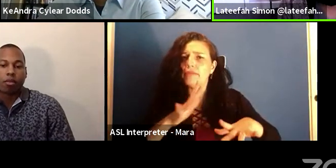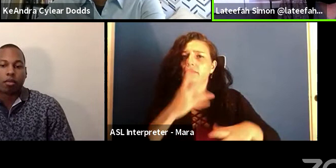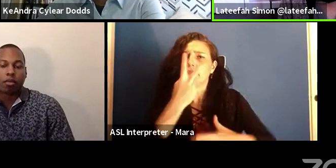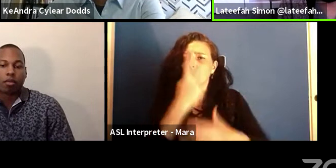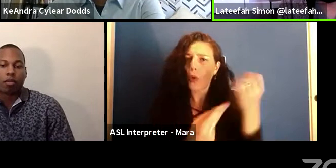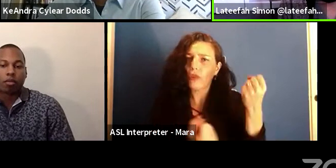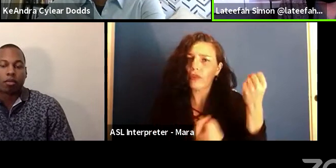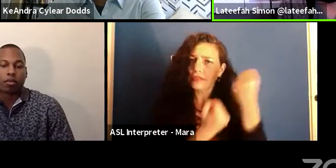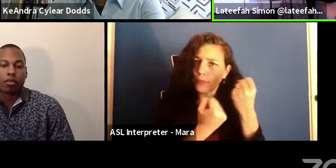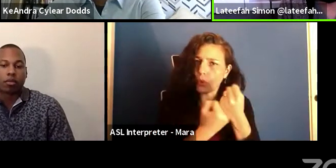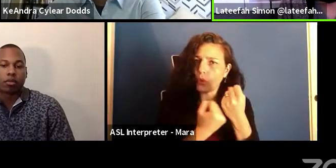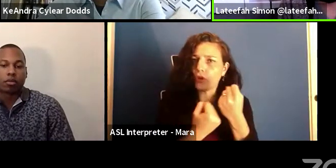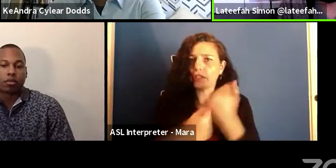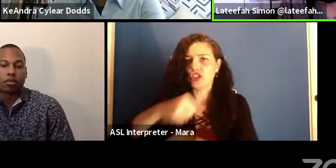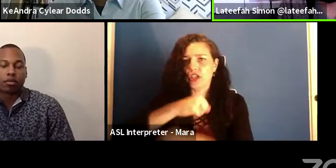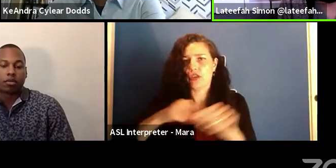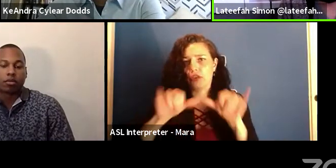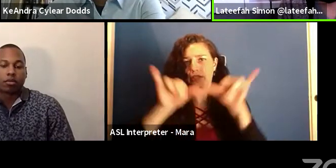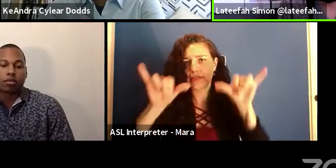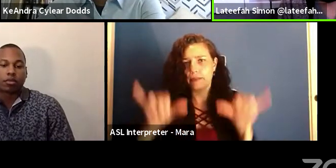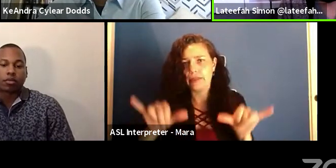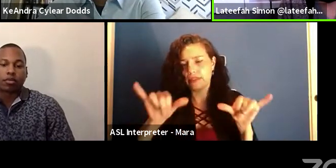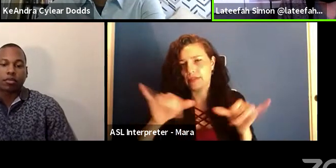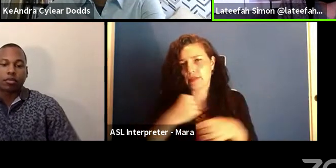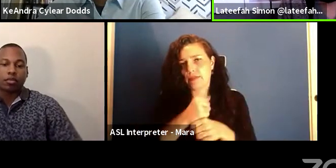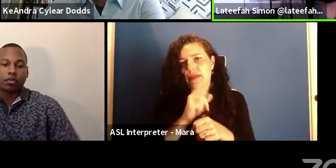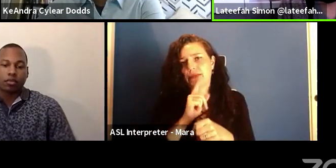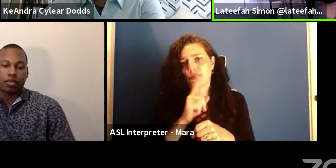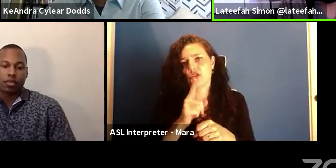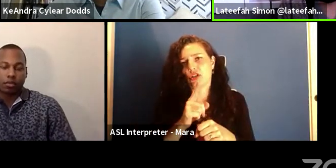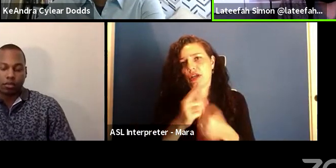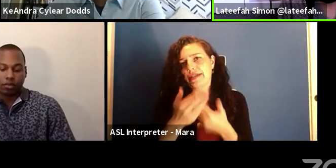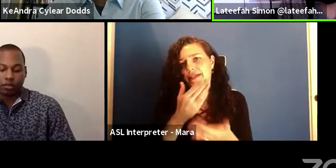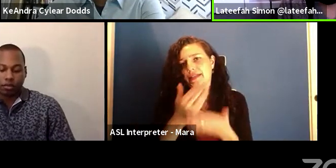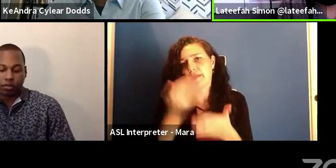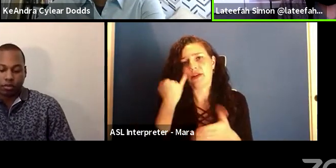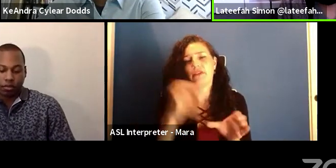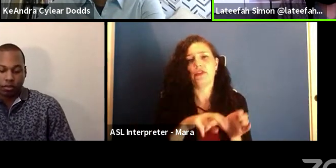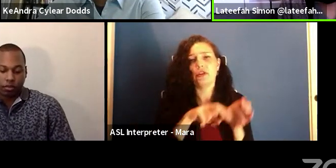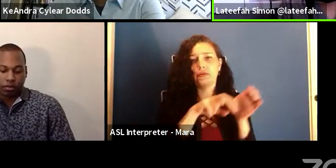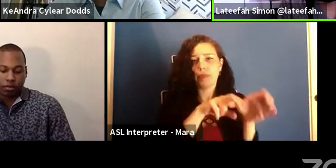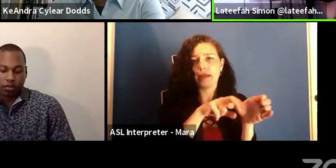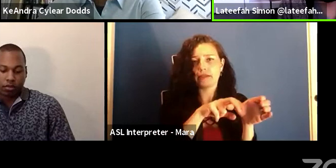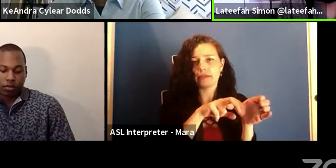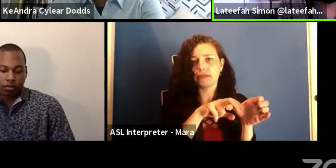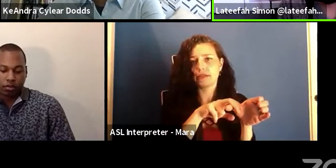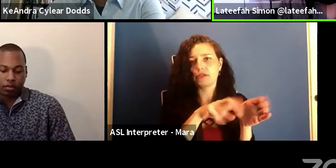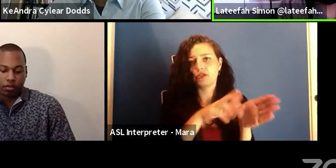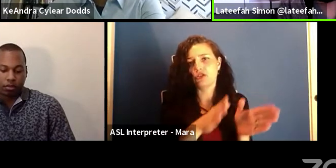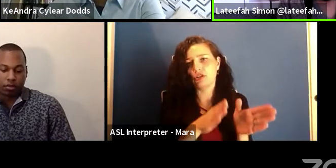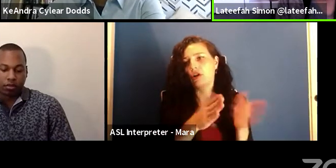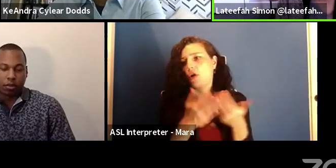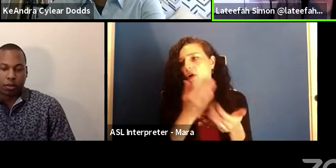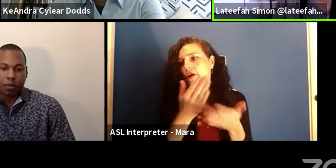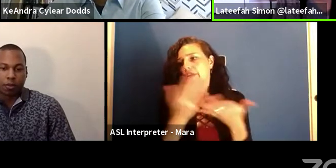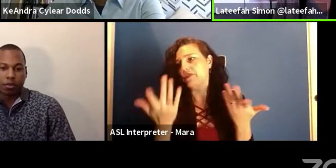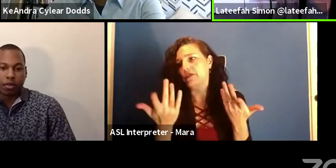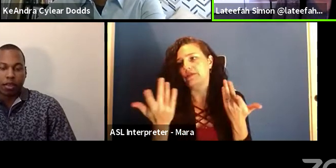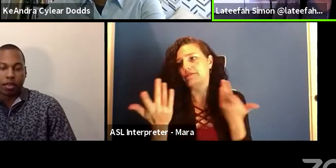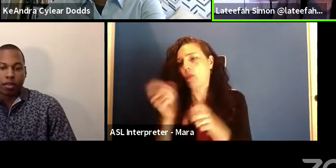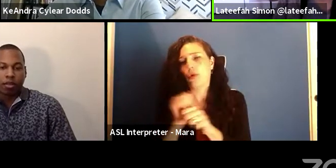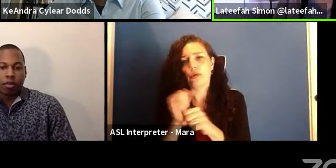a system that prides itself on wanting to make sure, whether you're a destinationless passenger or a passenger, you're treated with dignity and respect. And